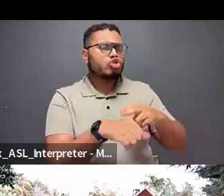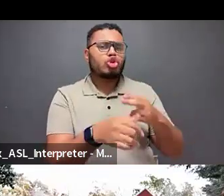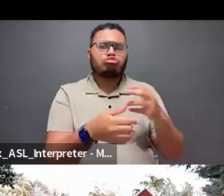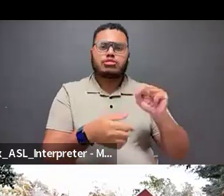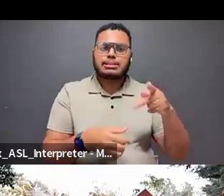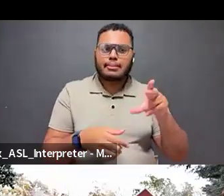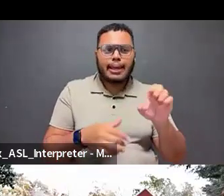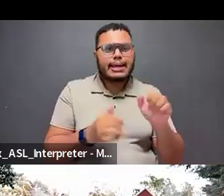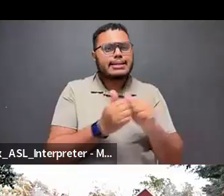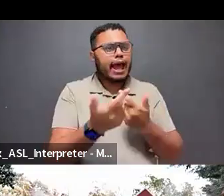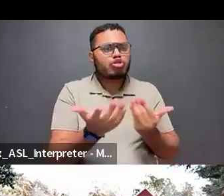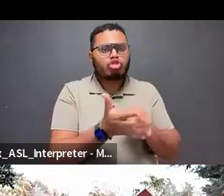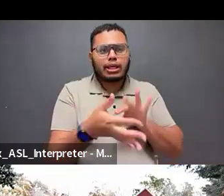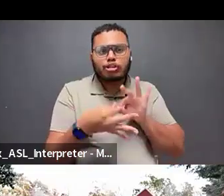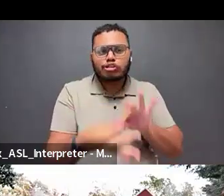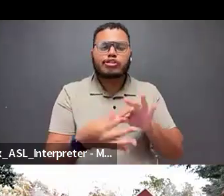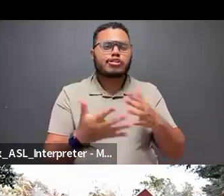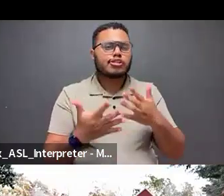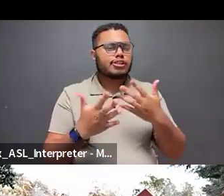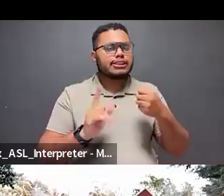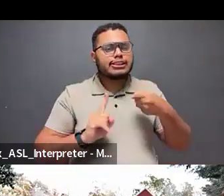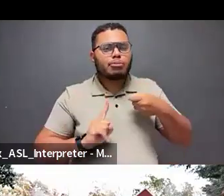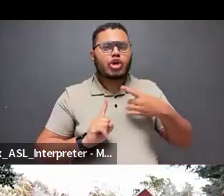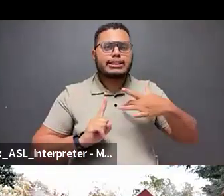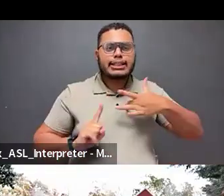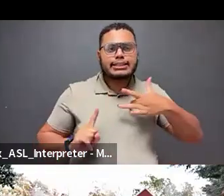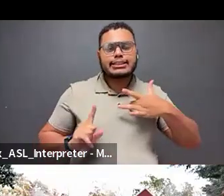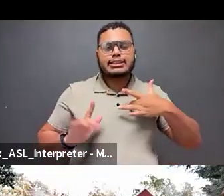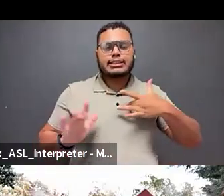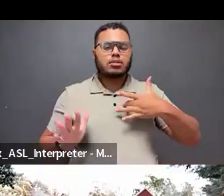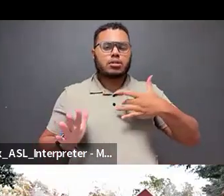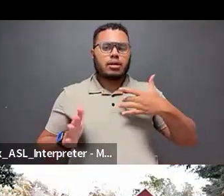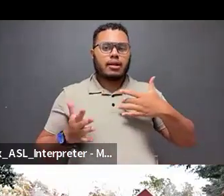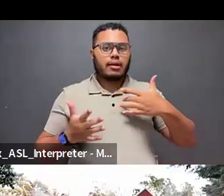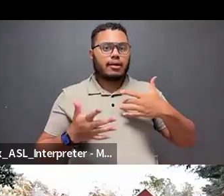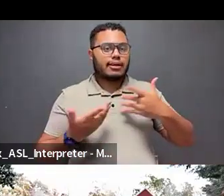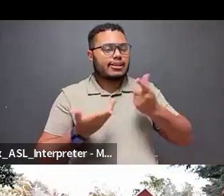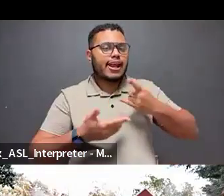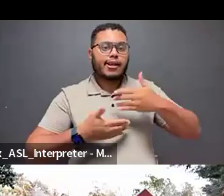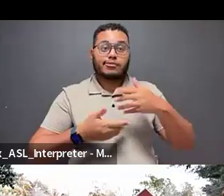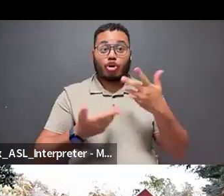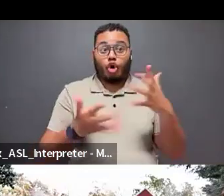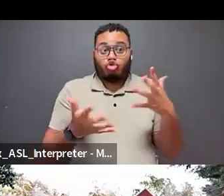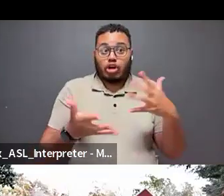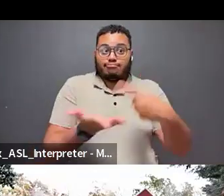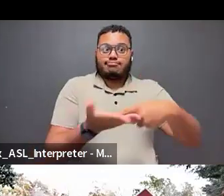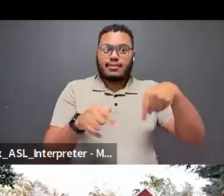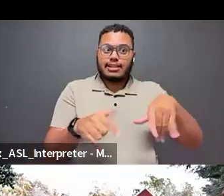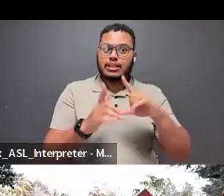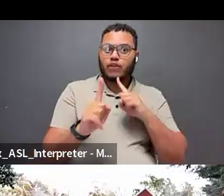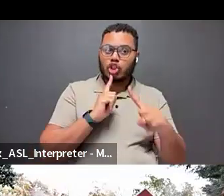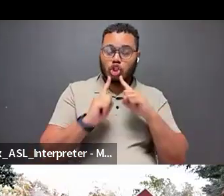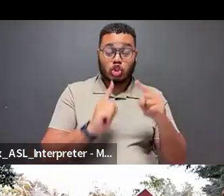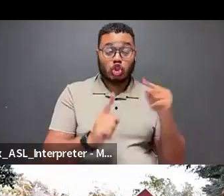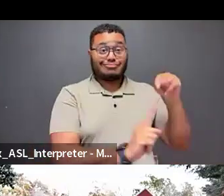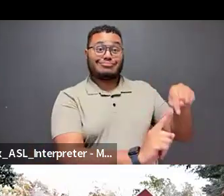how to stimulate, sensories senses that have been brought up in these conversations. So I think that might be